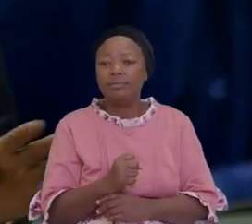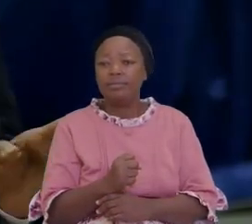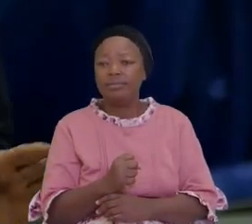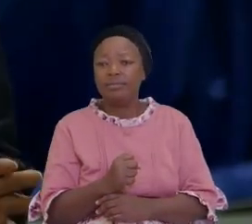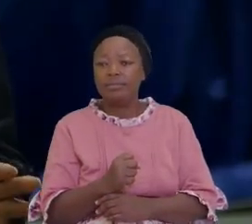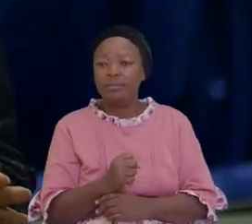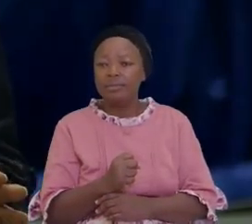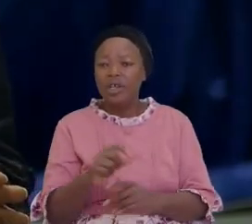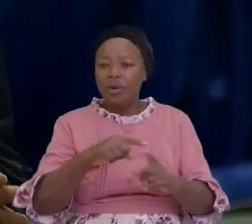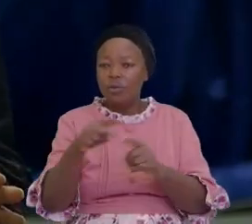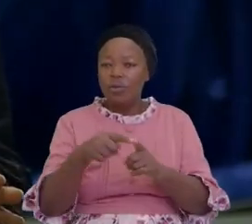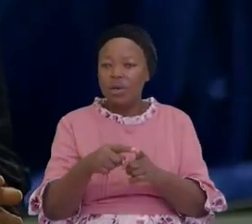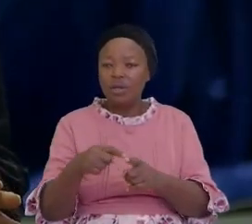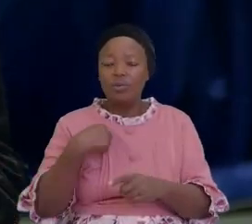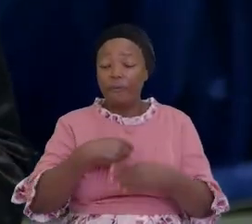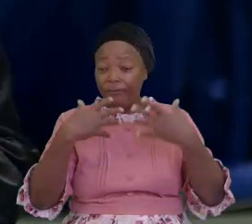When we finished prayer,